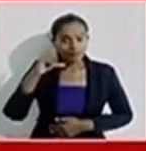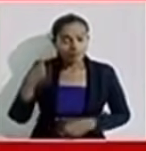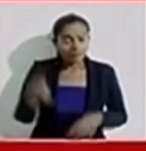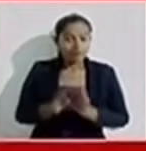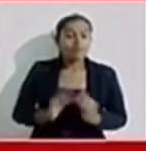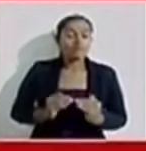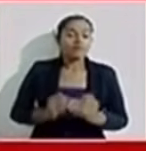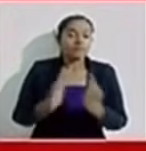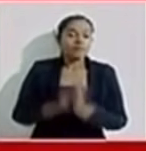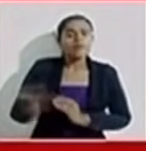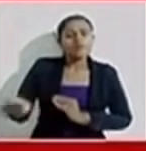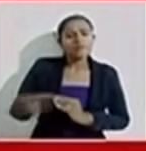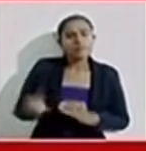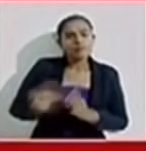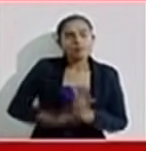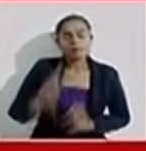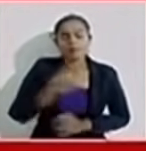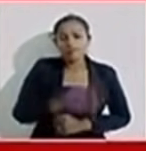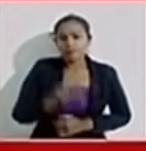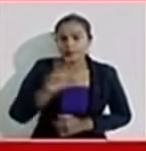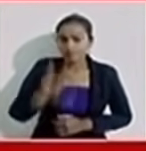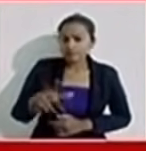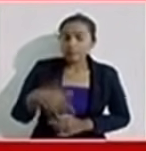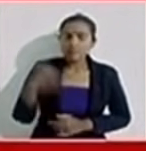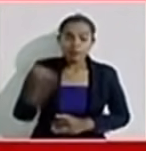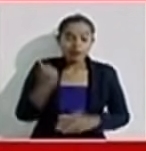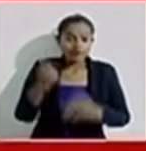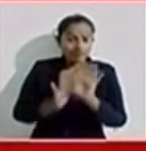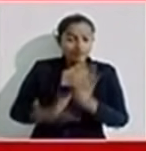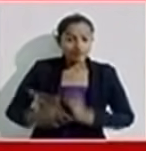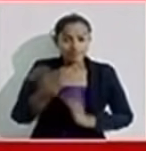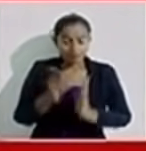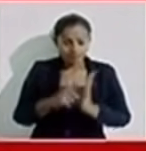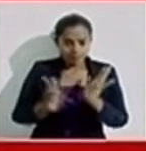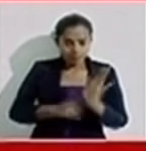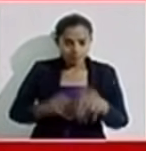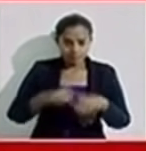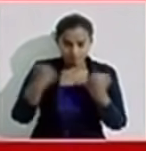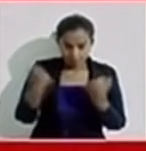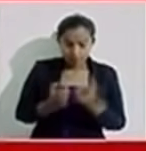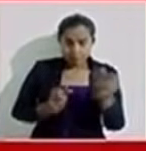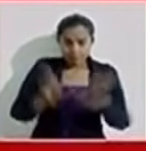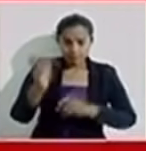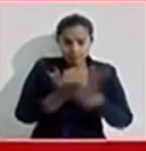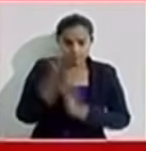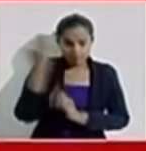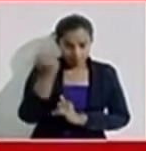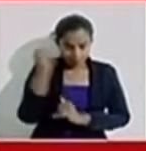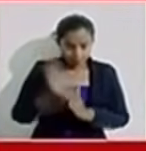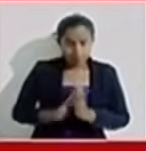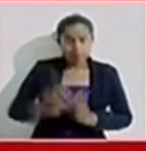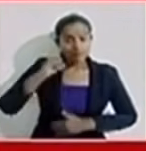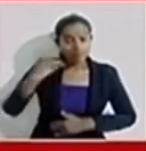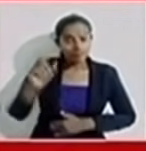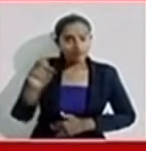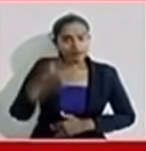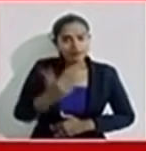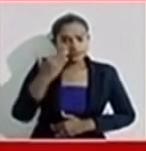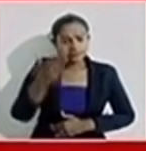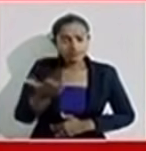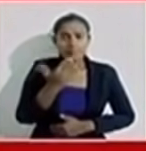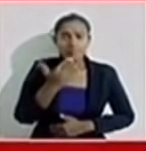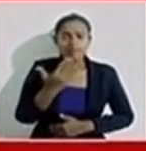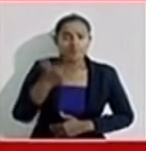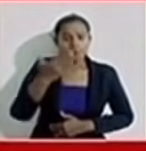regular session of the United Nations Human Rights Council, China's permanent representative to the UN said certain countries interfere